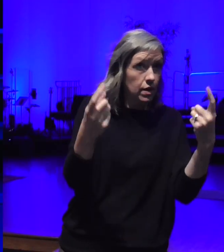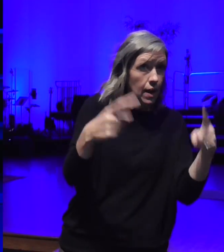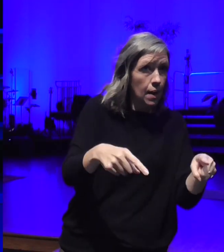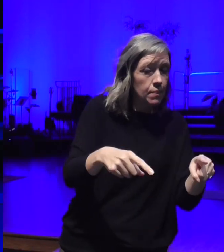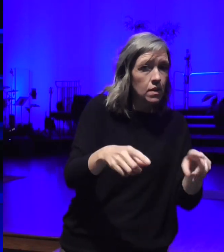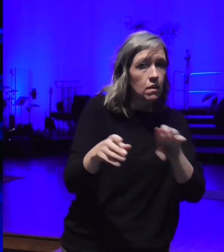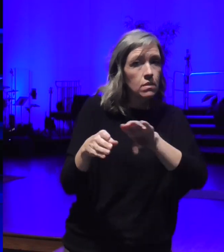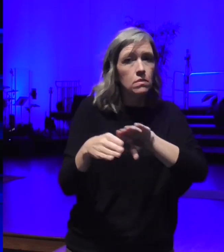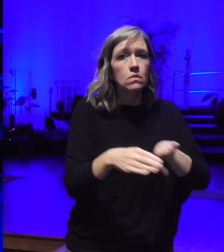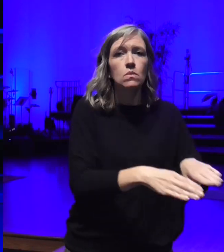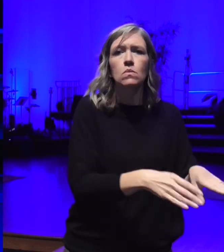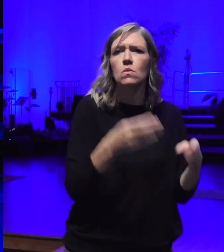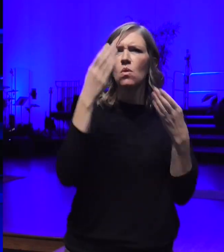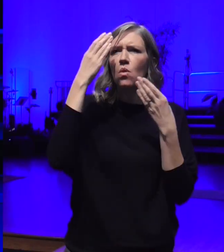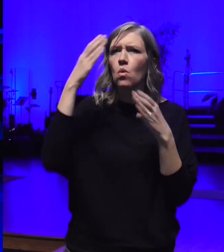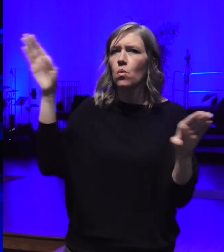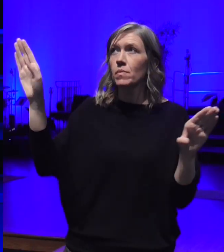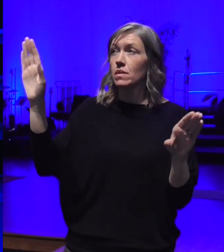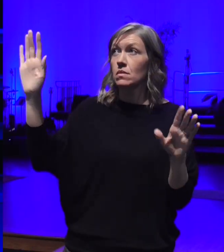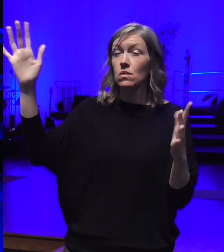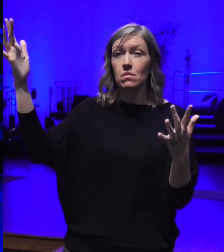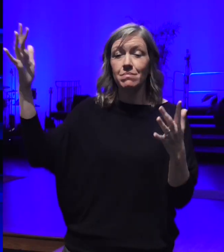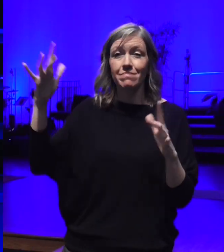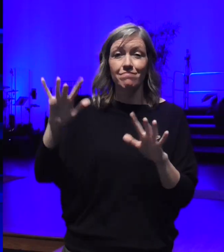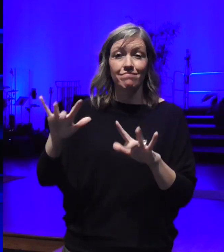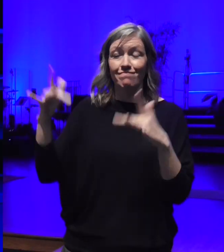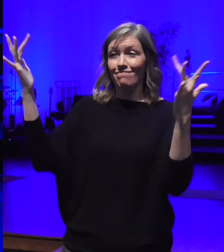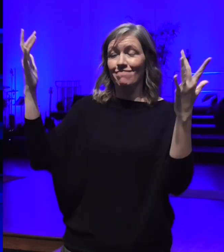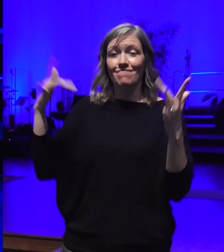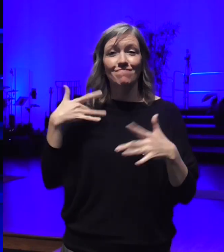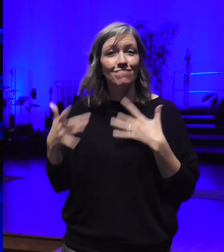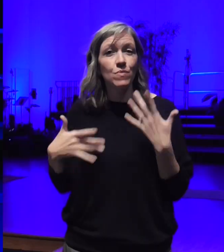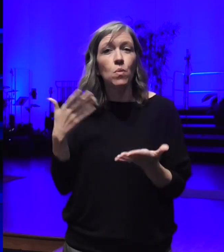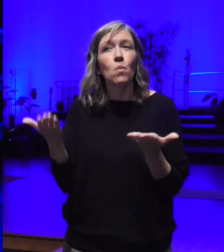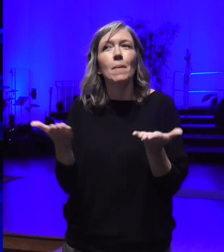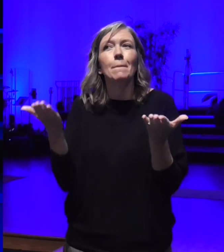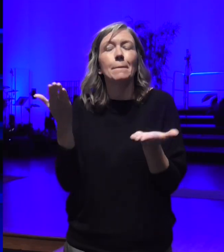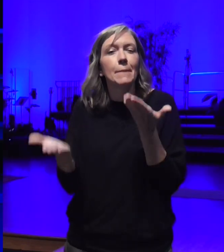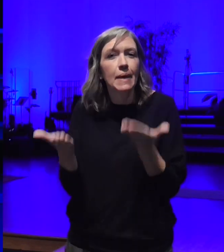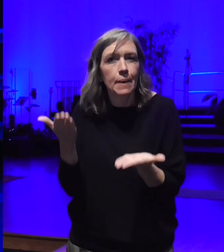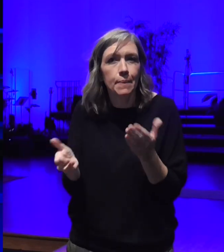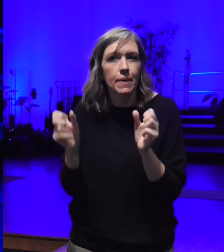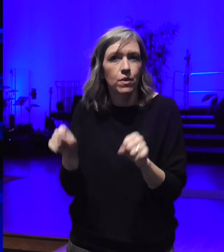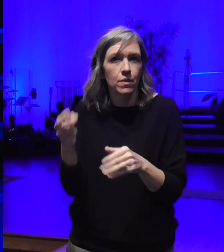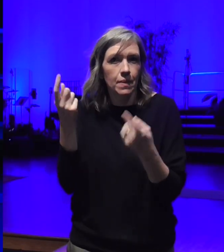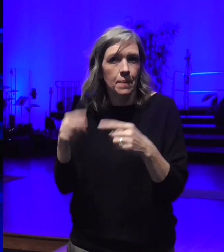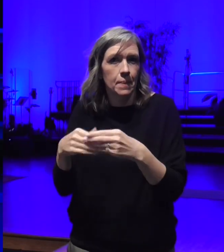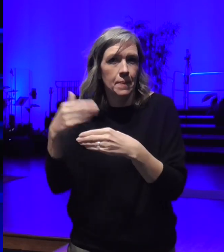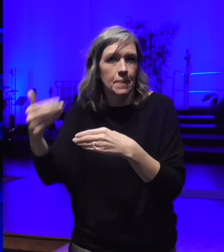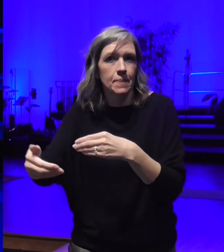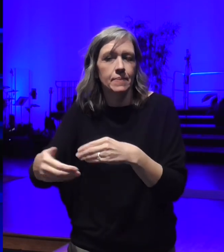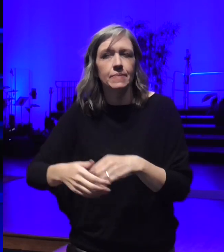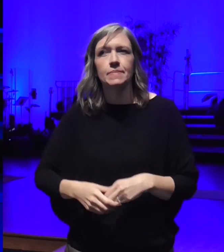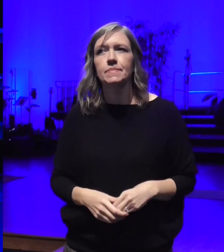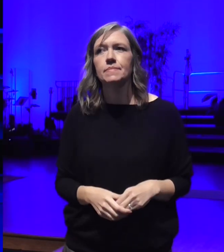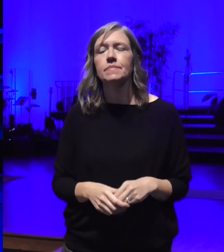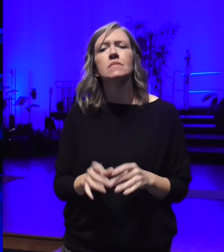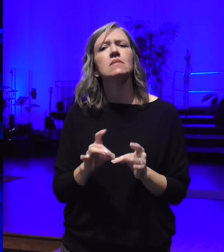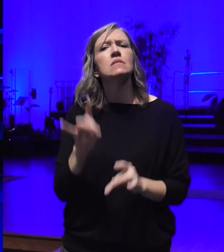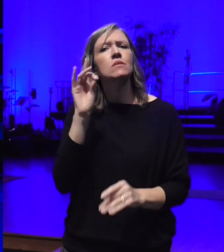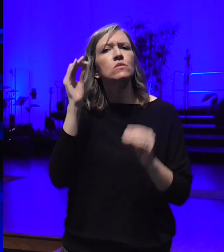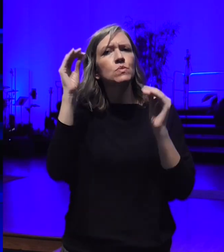to the glory of what may be. An essential spiritual